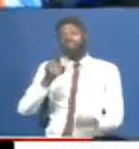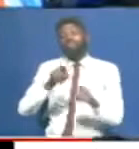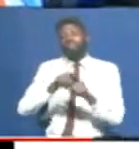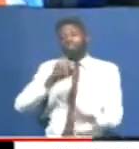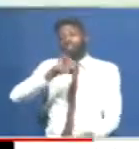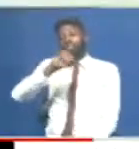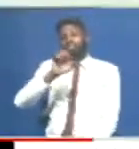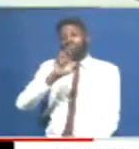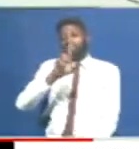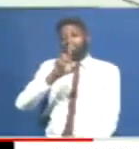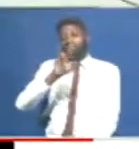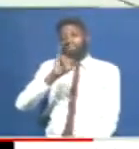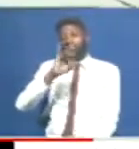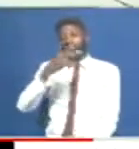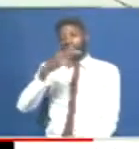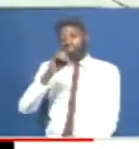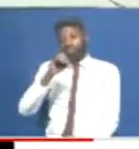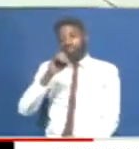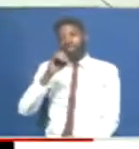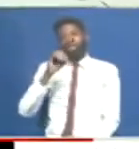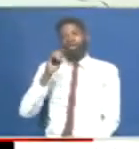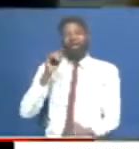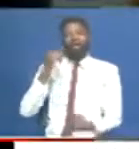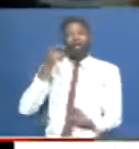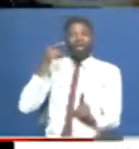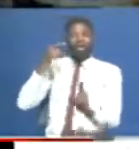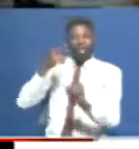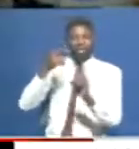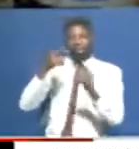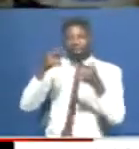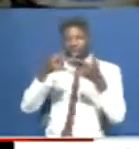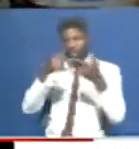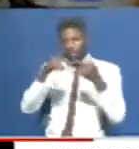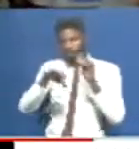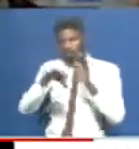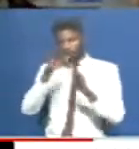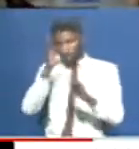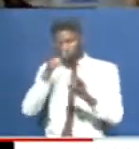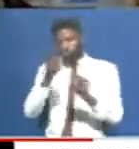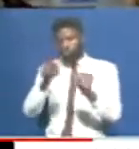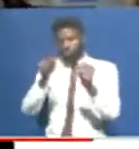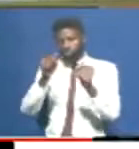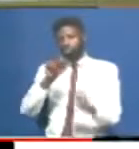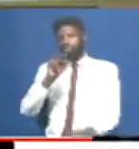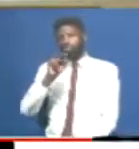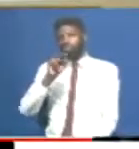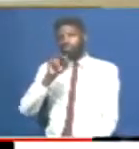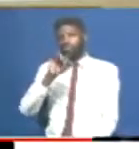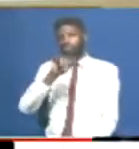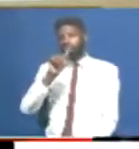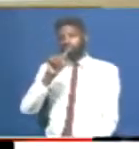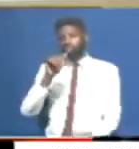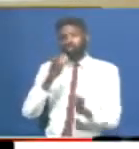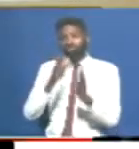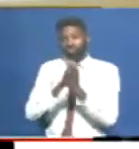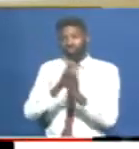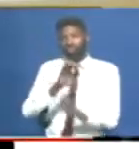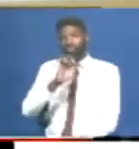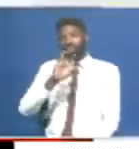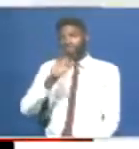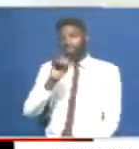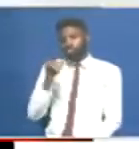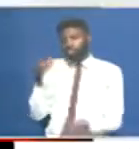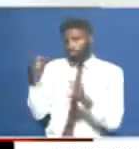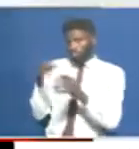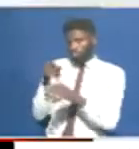the gaps identified during the study, Gatsby East Africa and NITA have partnered in supporting a three-week training program